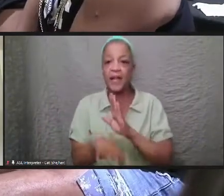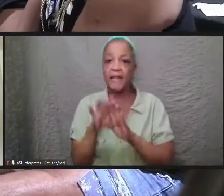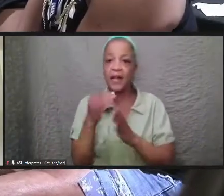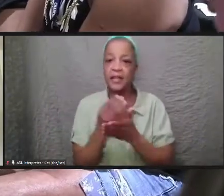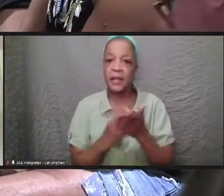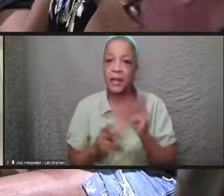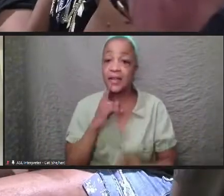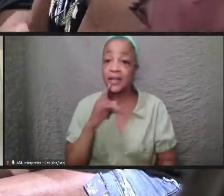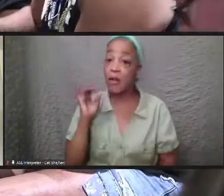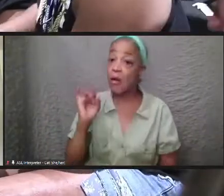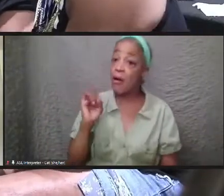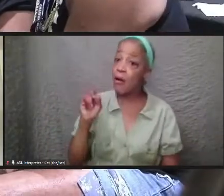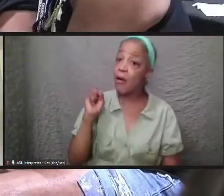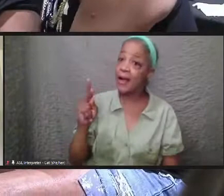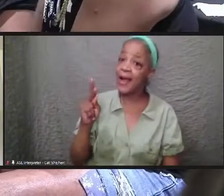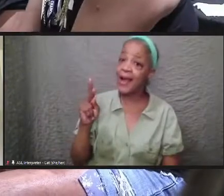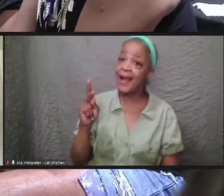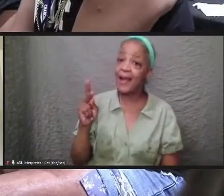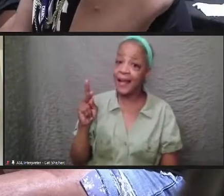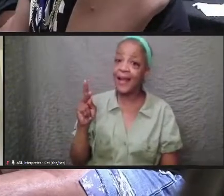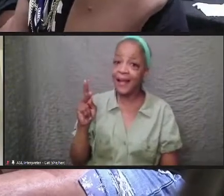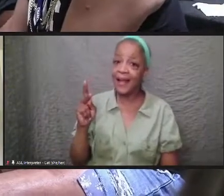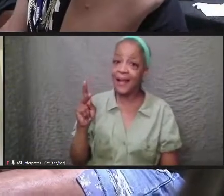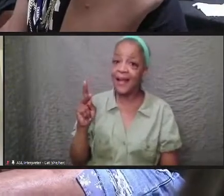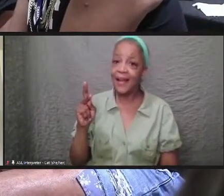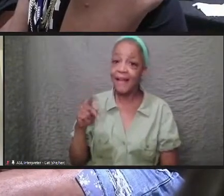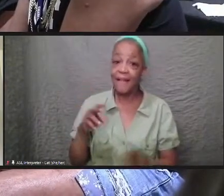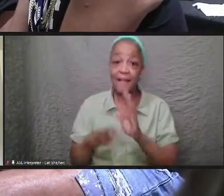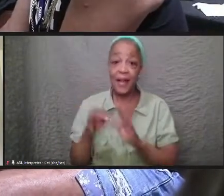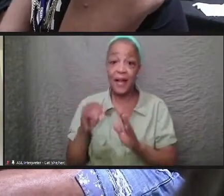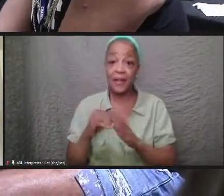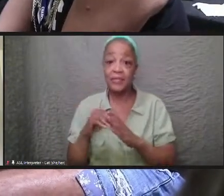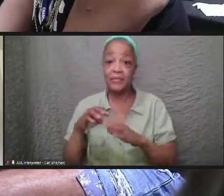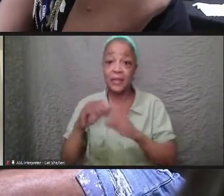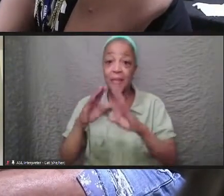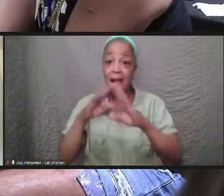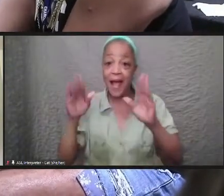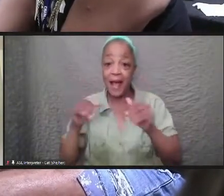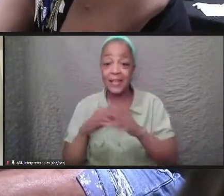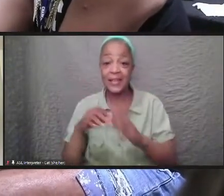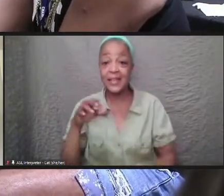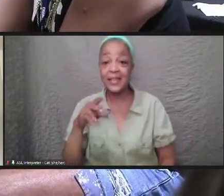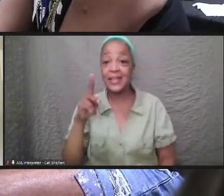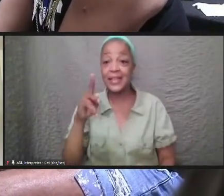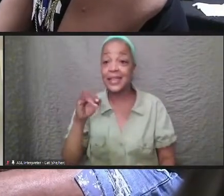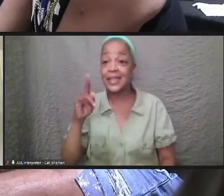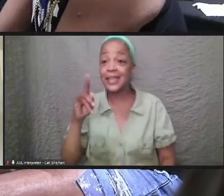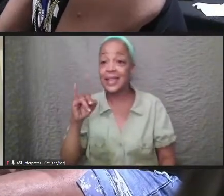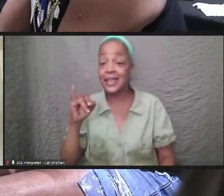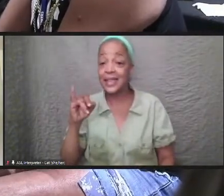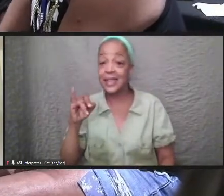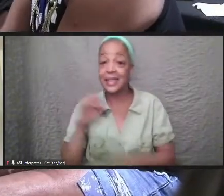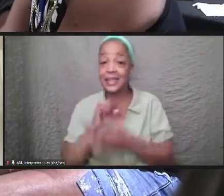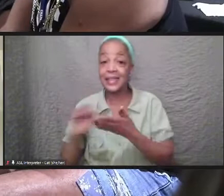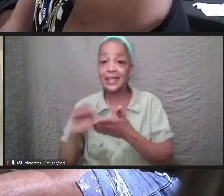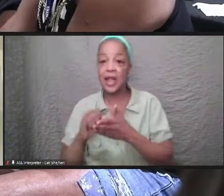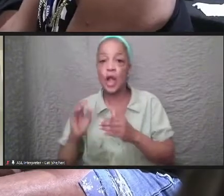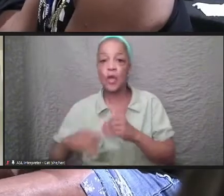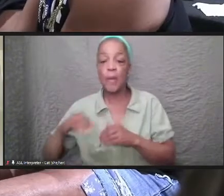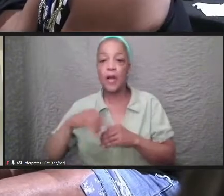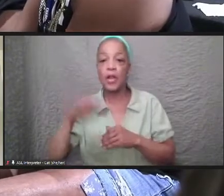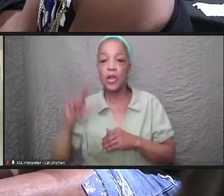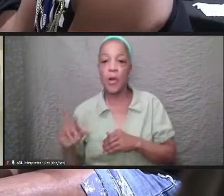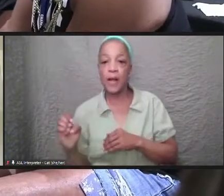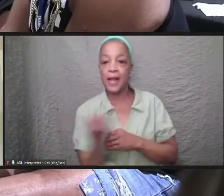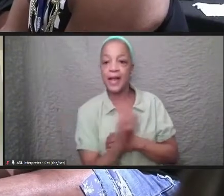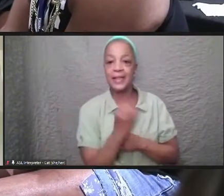said, okay. Found some houses and some folks in the Kiki scene, and I grew up in the Lower East Side, so that was actually easier